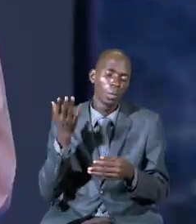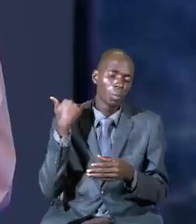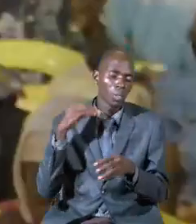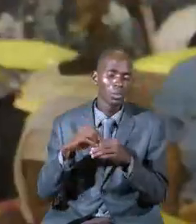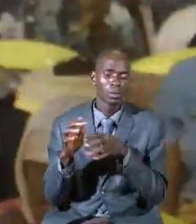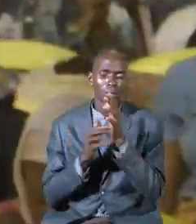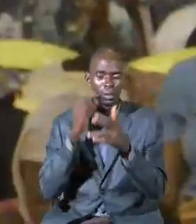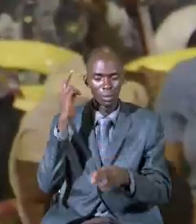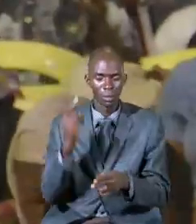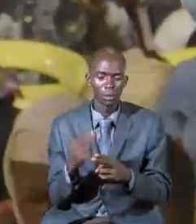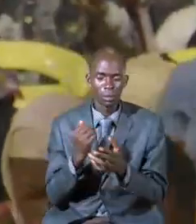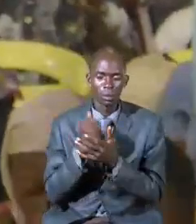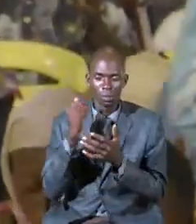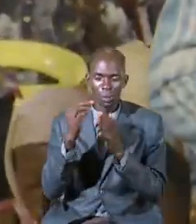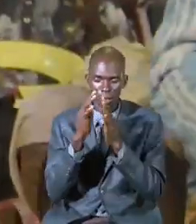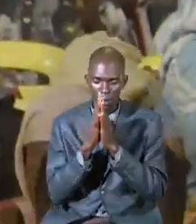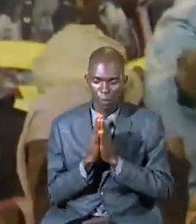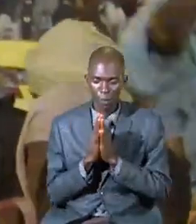Jesus' name.